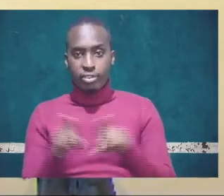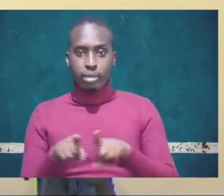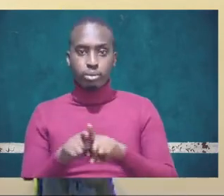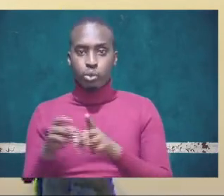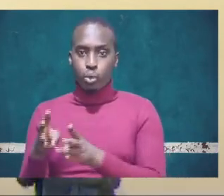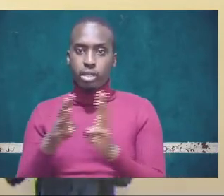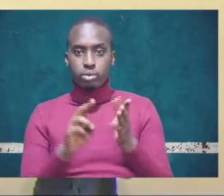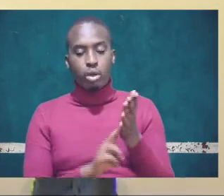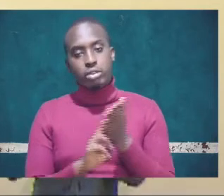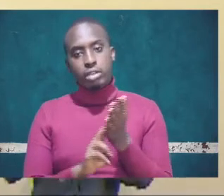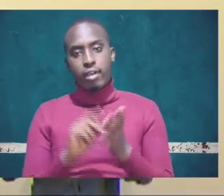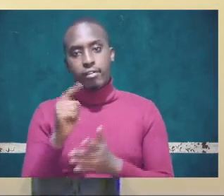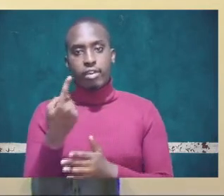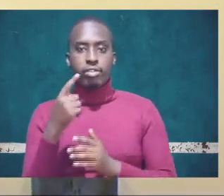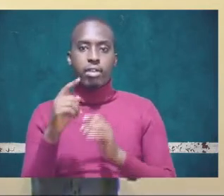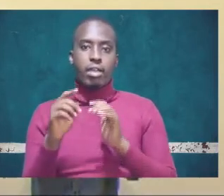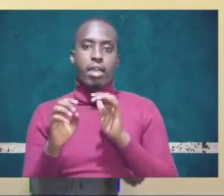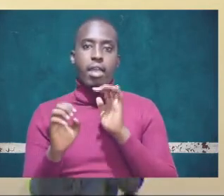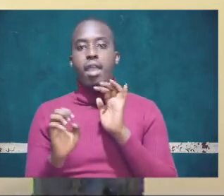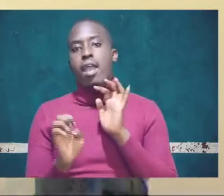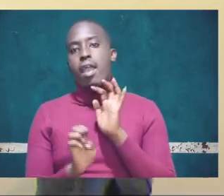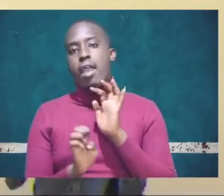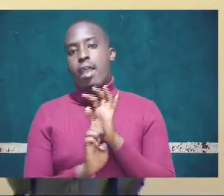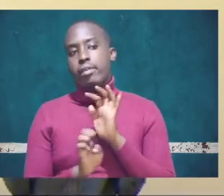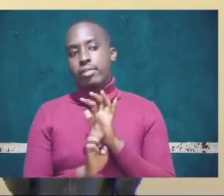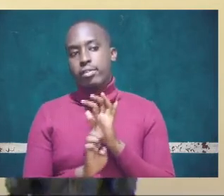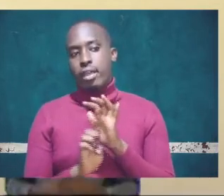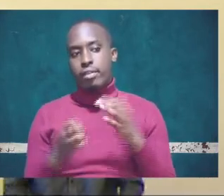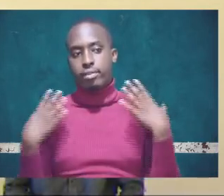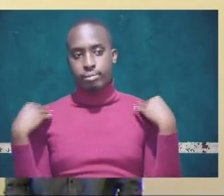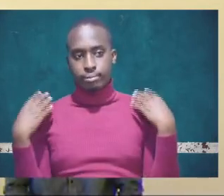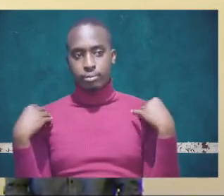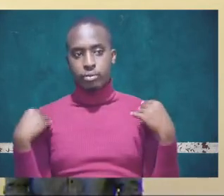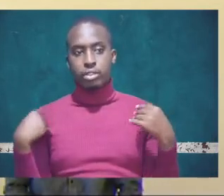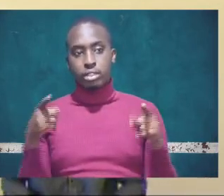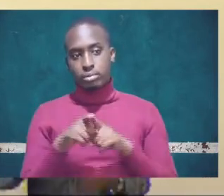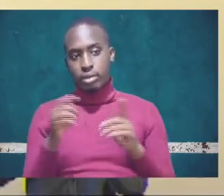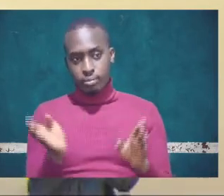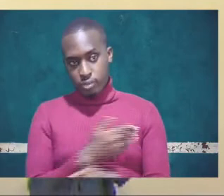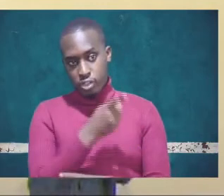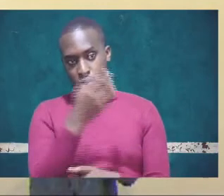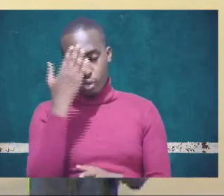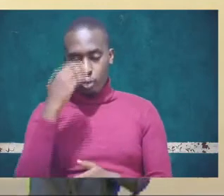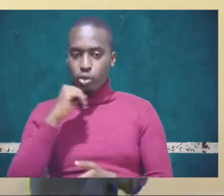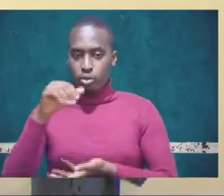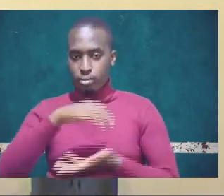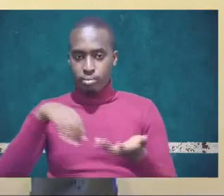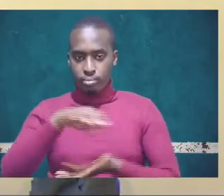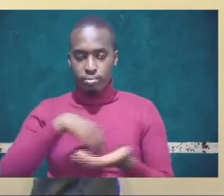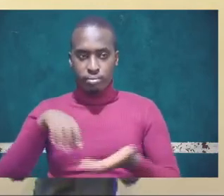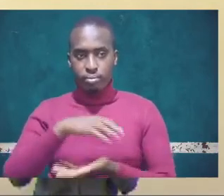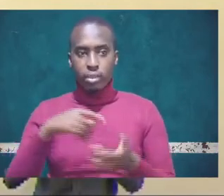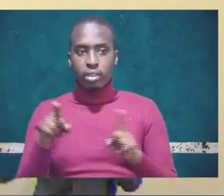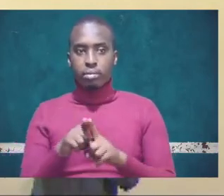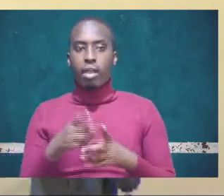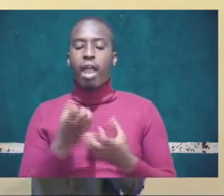been using on the first exercise. I can clean this one so that you may not get confused by having two things which are the